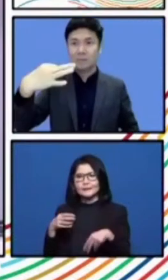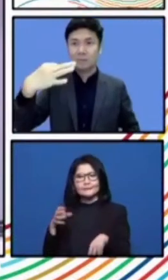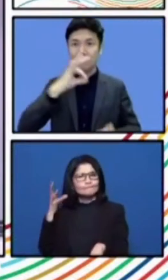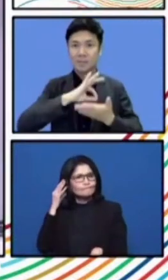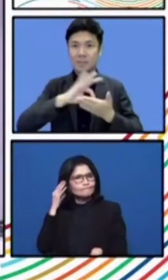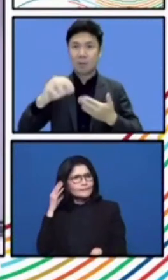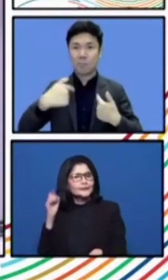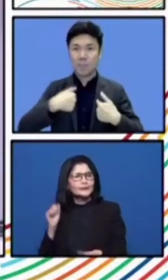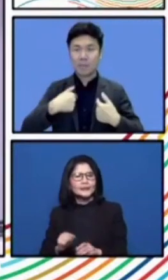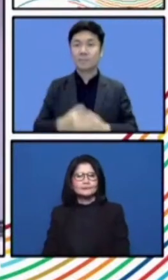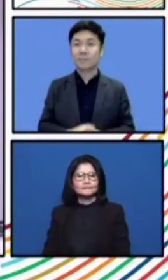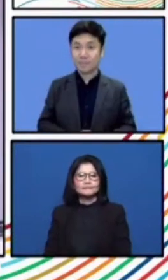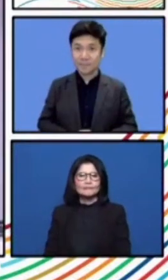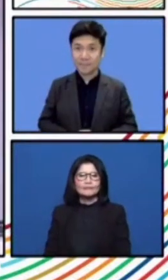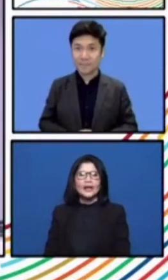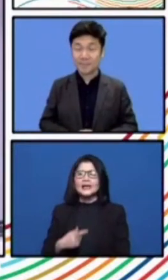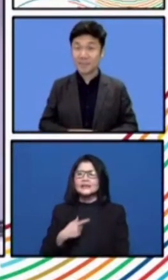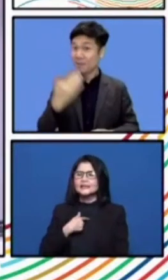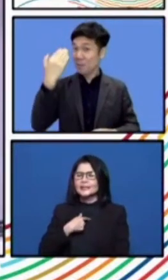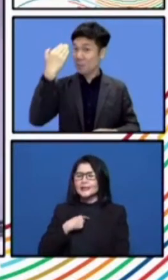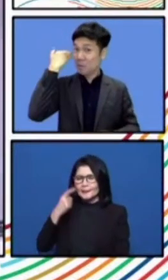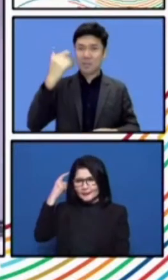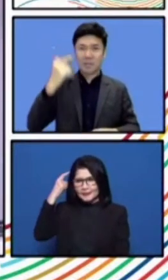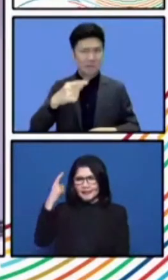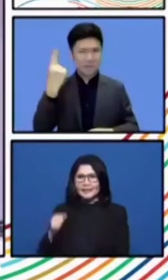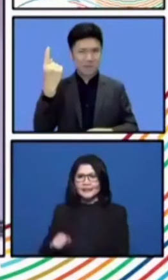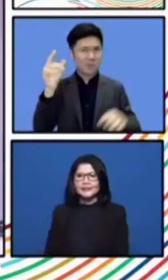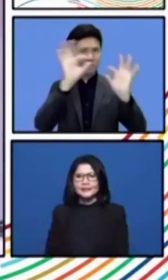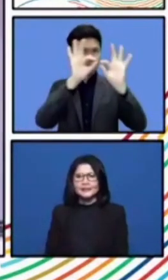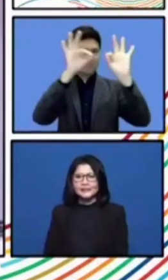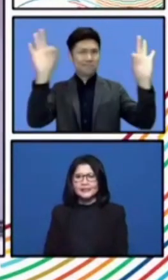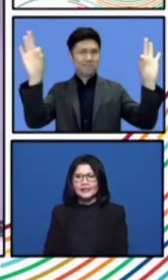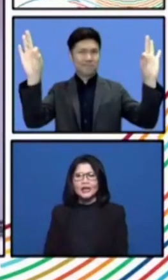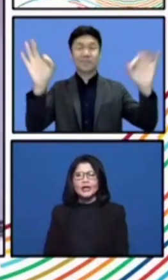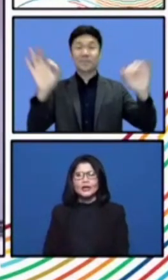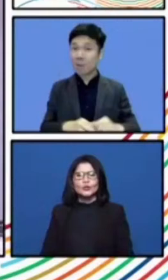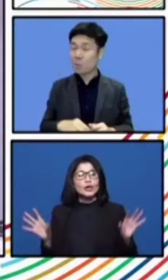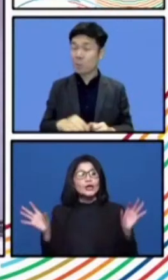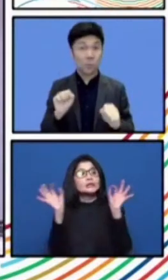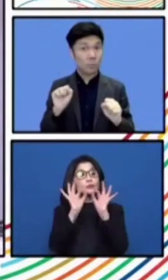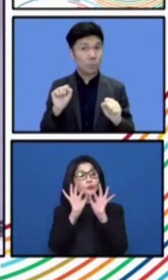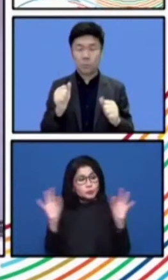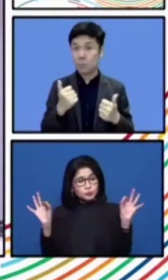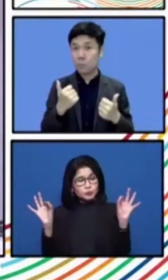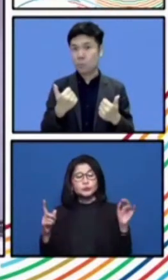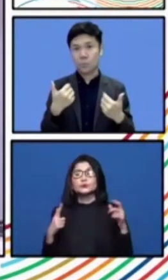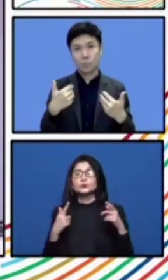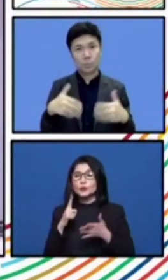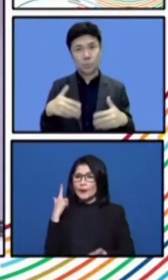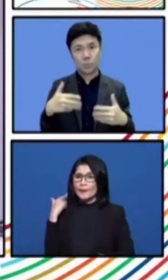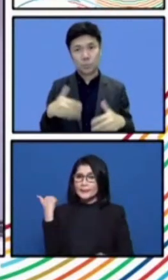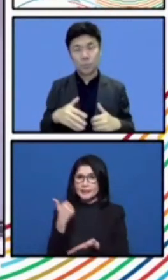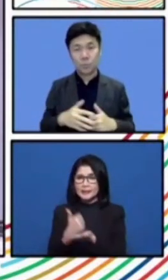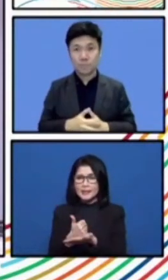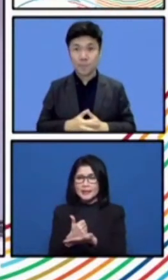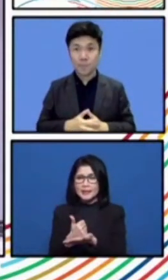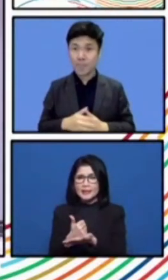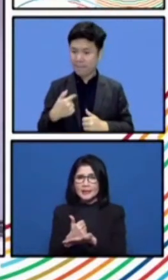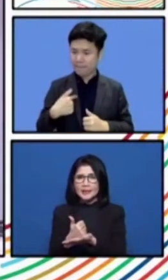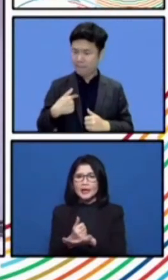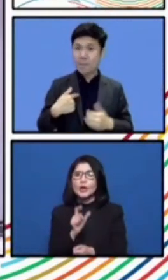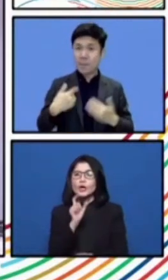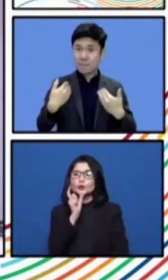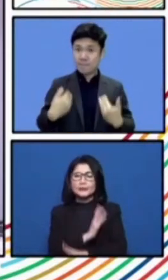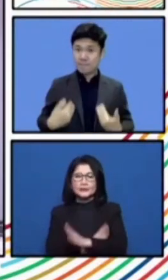lies lies within there is is a wonderful message for for this person's disabilities through